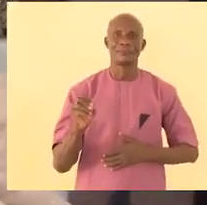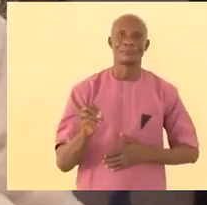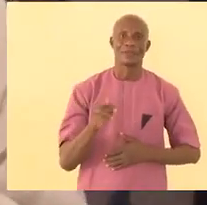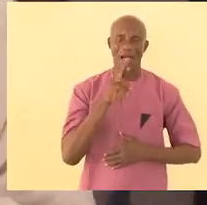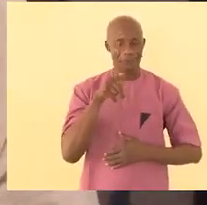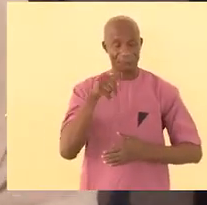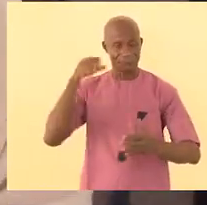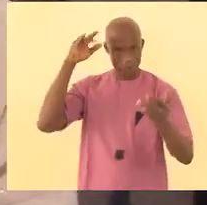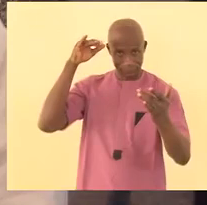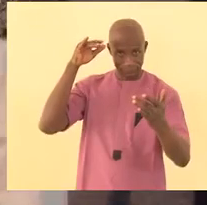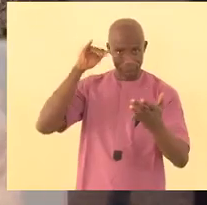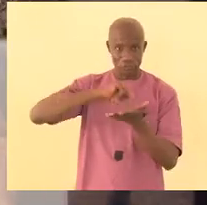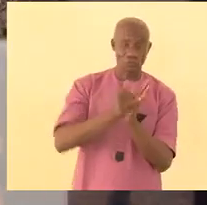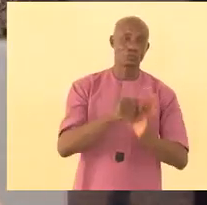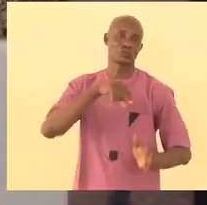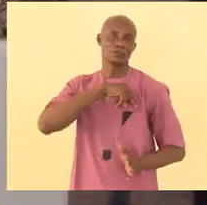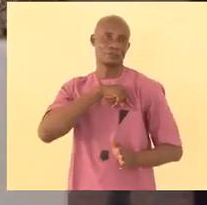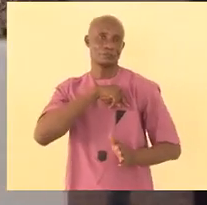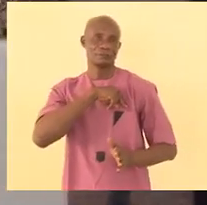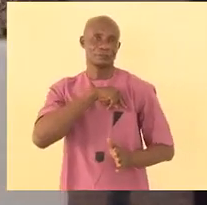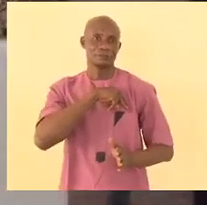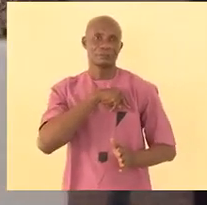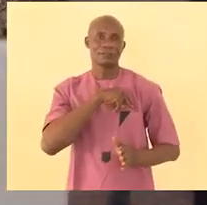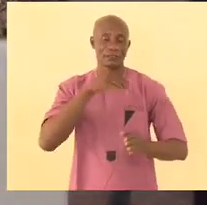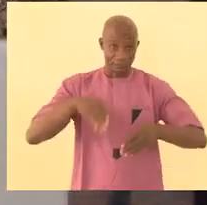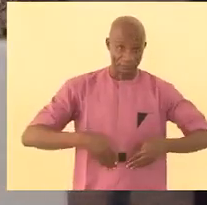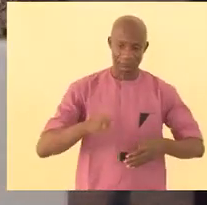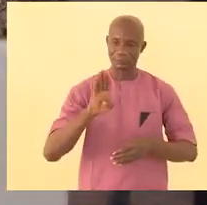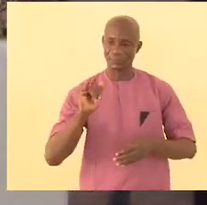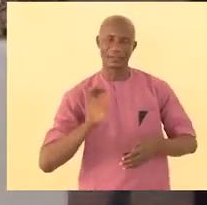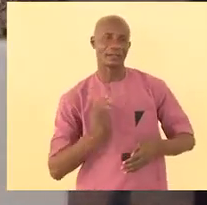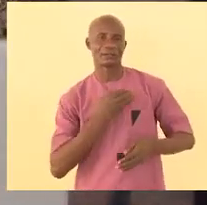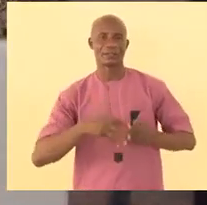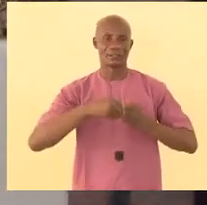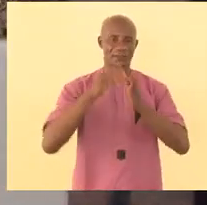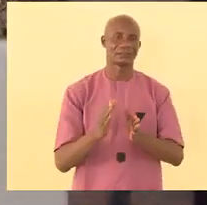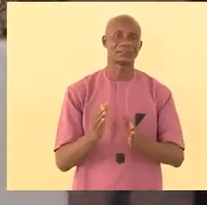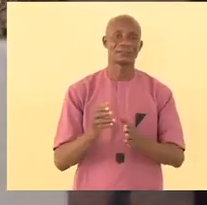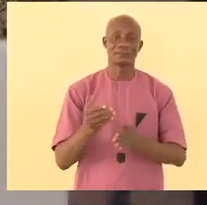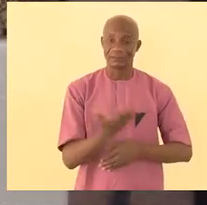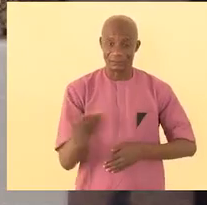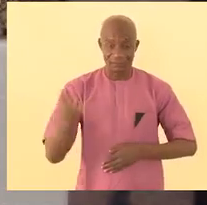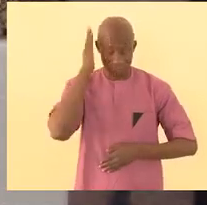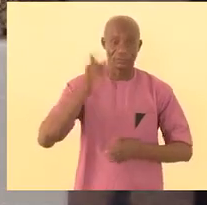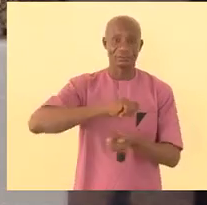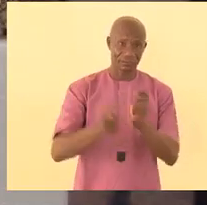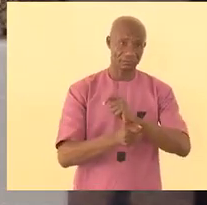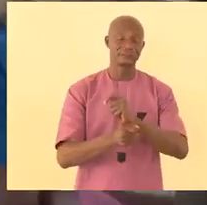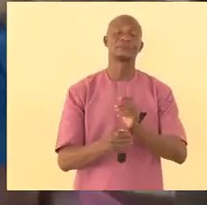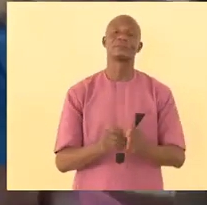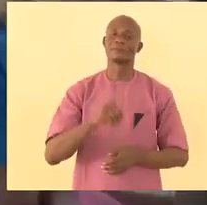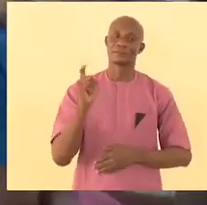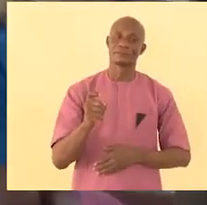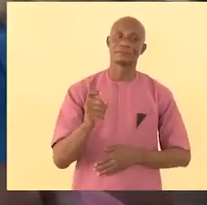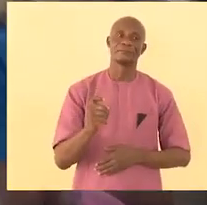so are you hoping that with those qualities, if they are imbibed by our leaders, things will change? Father,